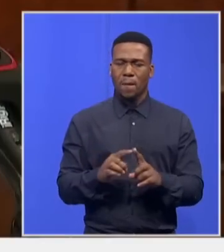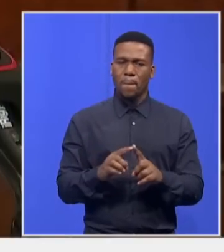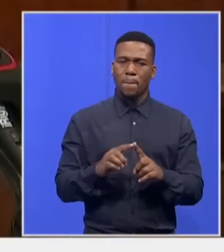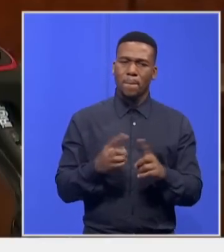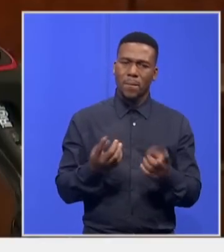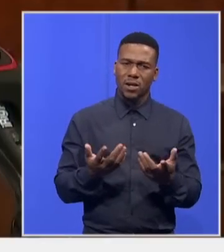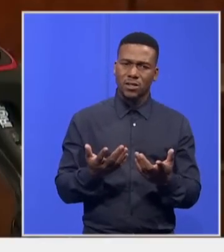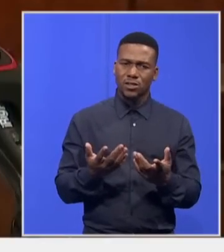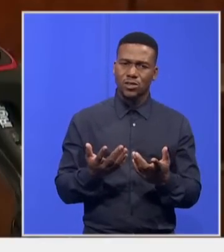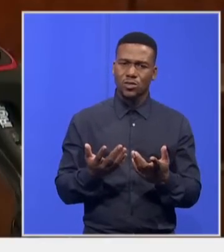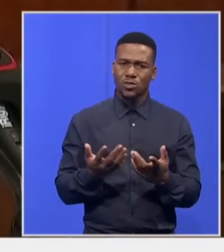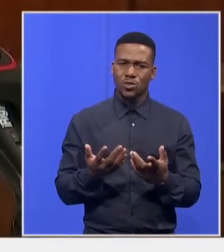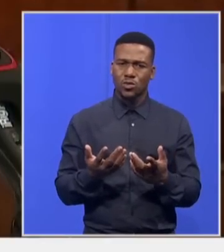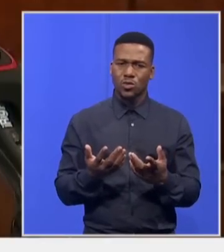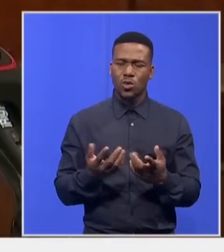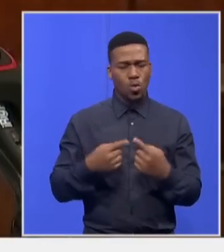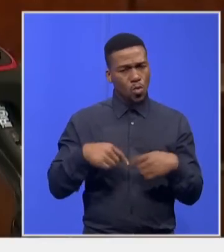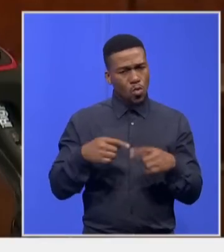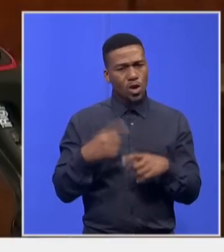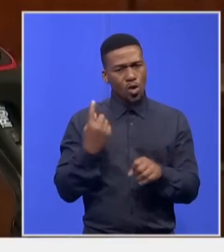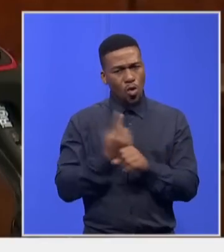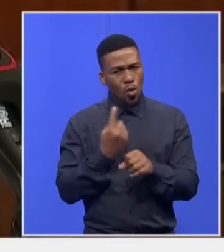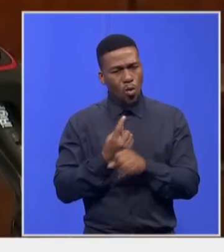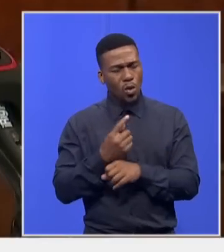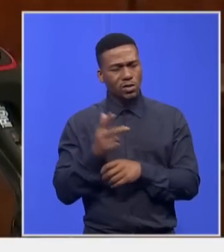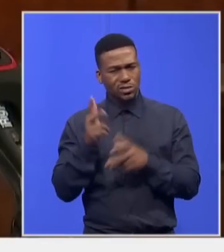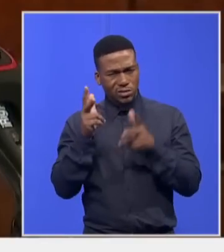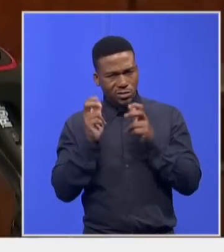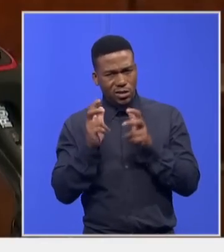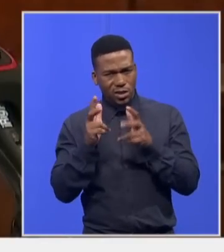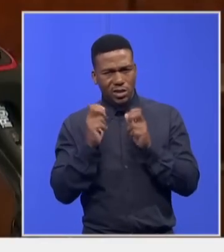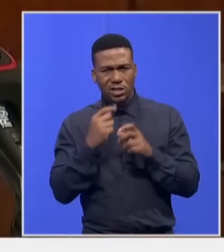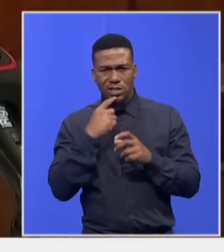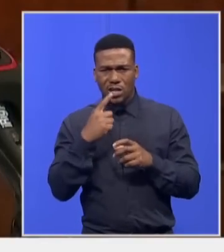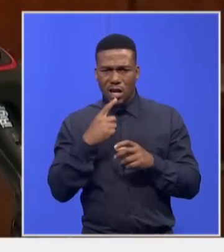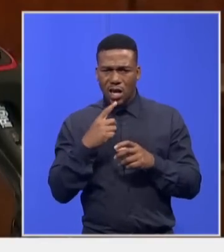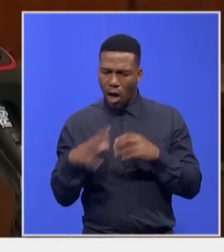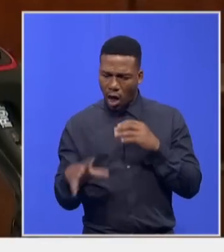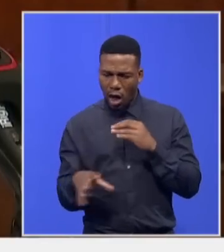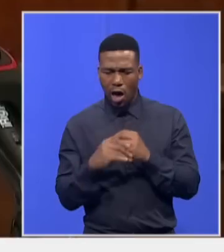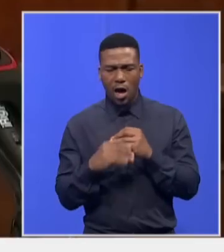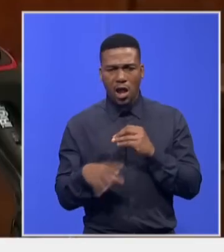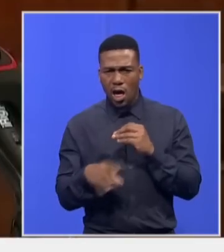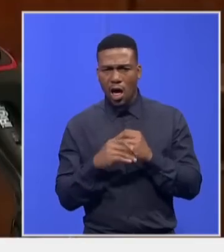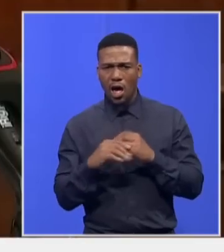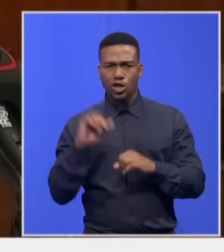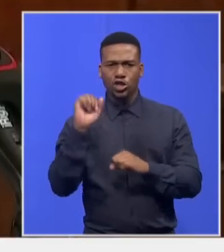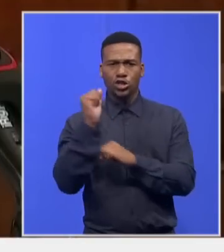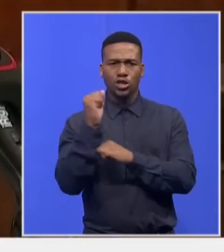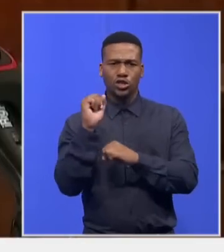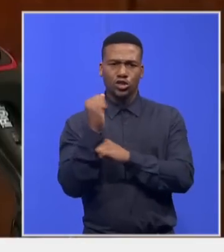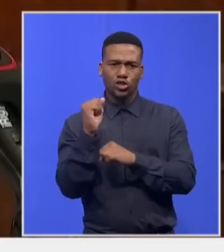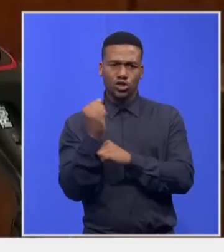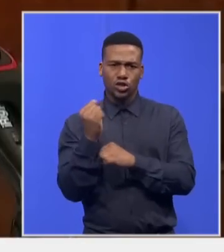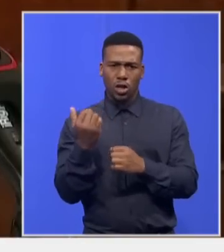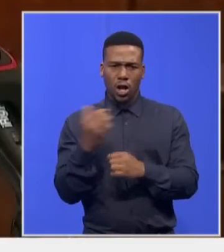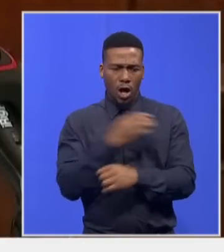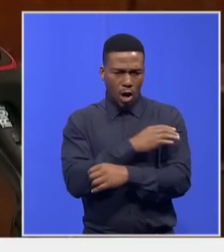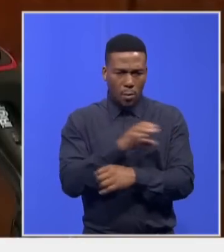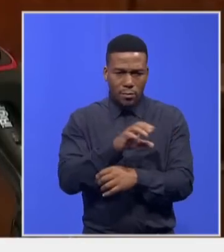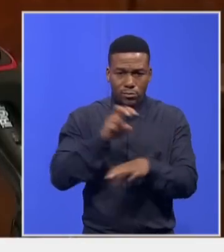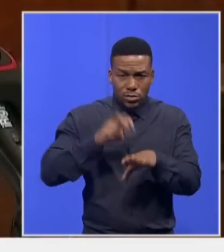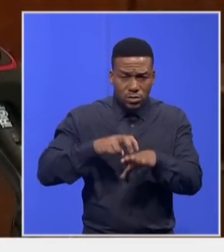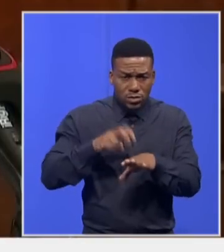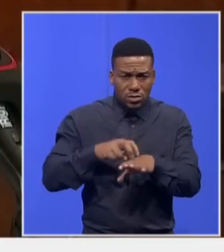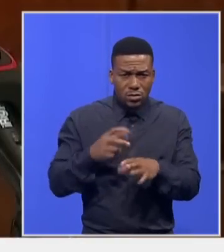we kept also hearing was that additional generational capacity is needed in order to have the